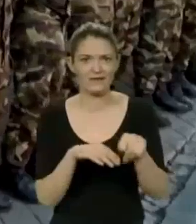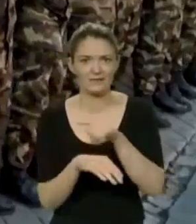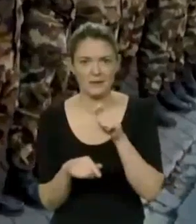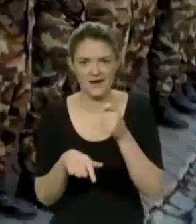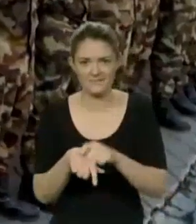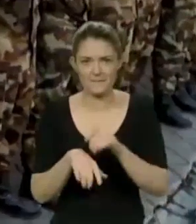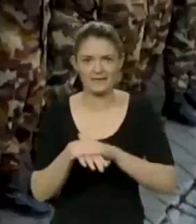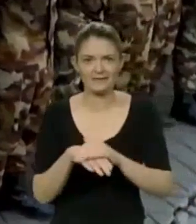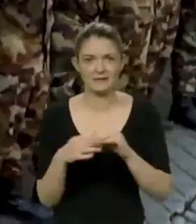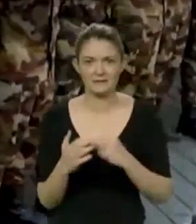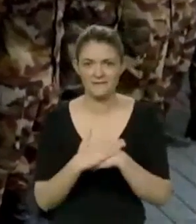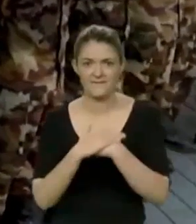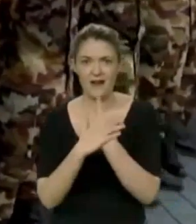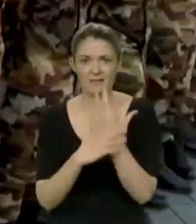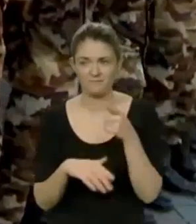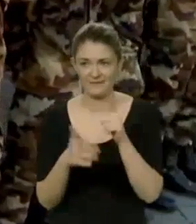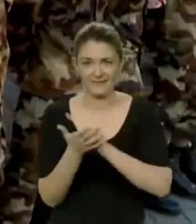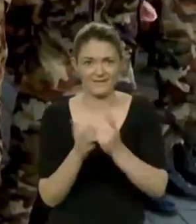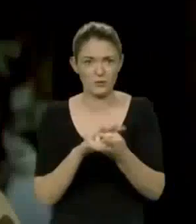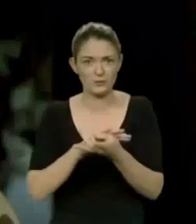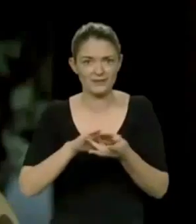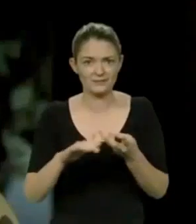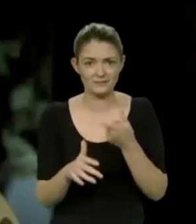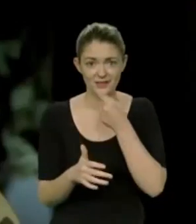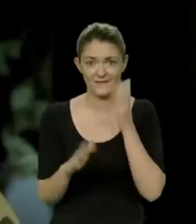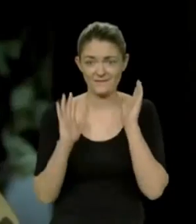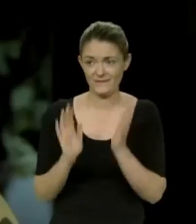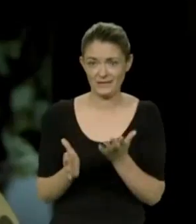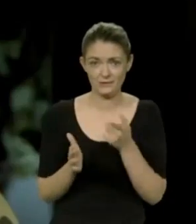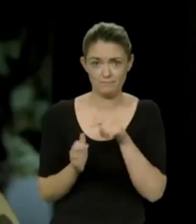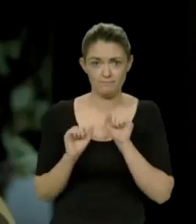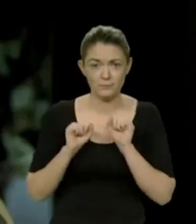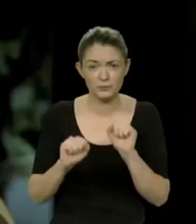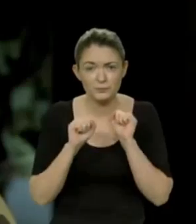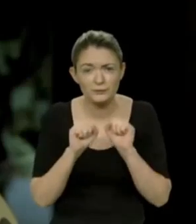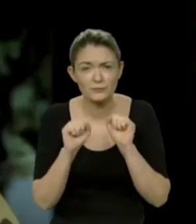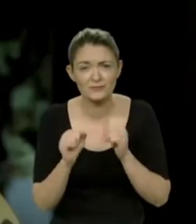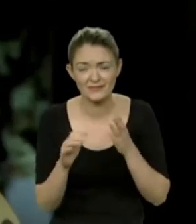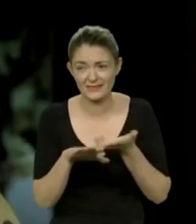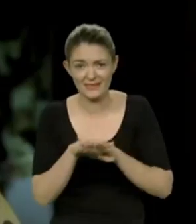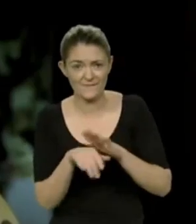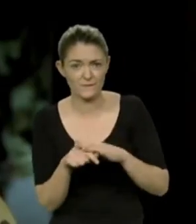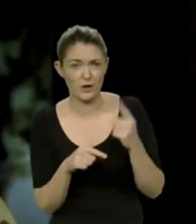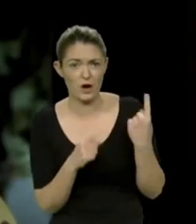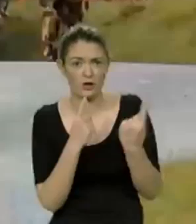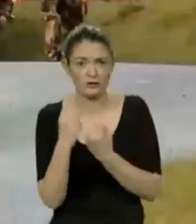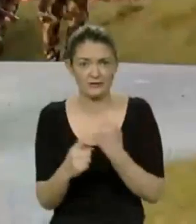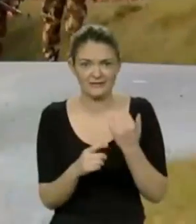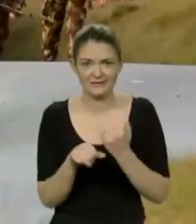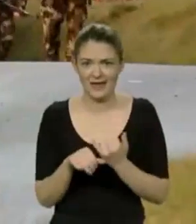when you're in there for 17 weeks. There's guys there now that, if push come to shove, would die for honour ultimately, like at the end of the day, because of the bond they